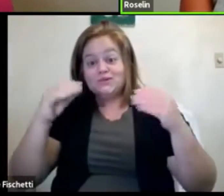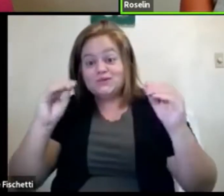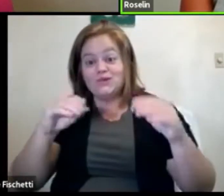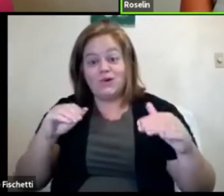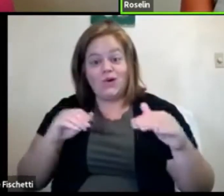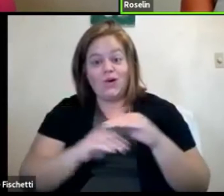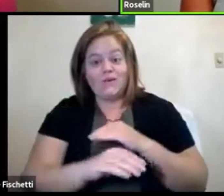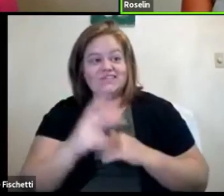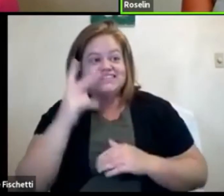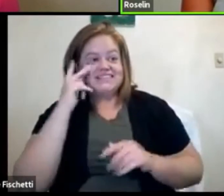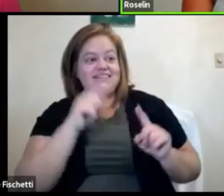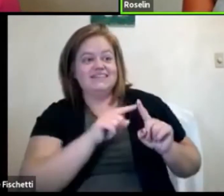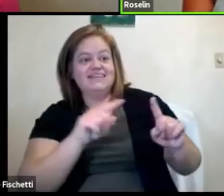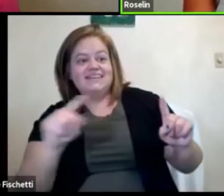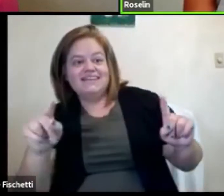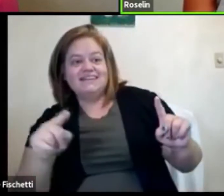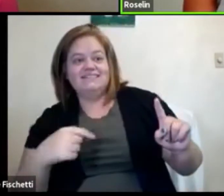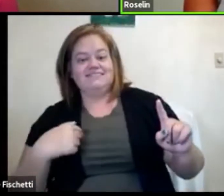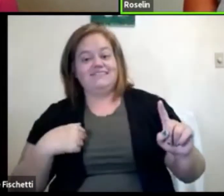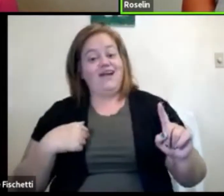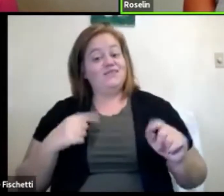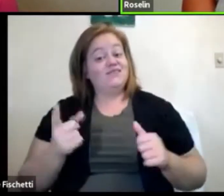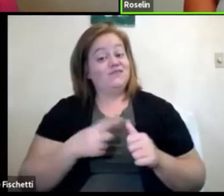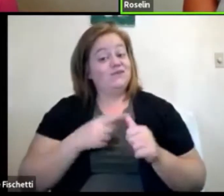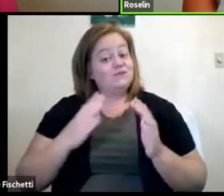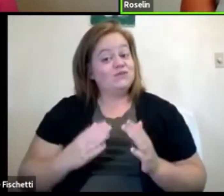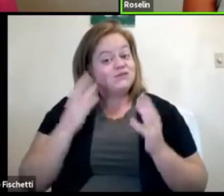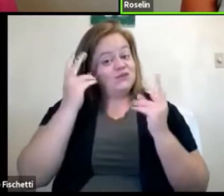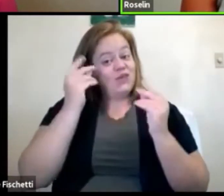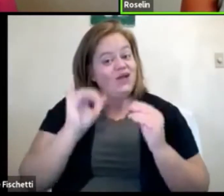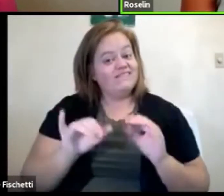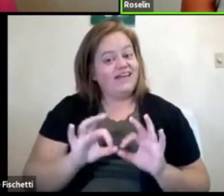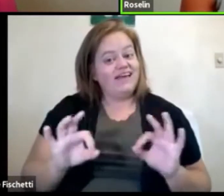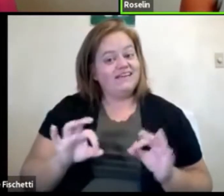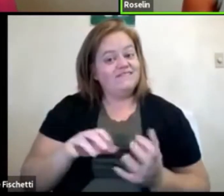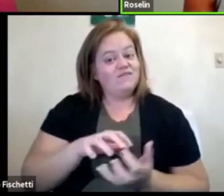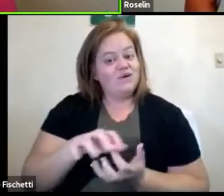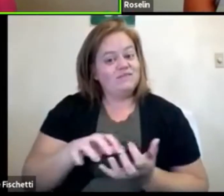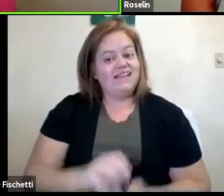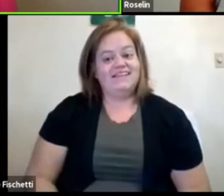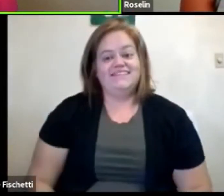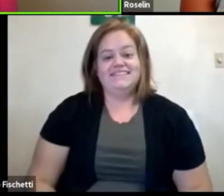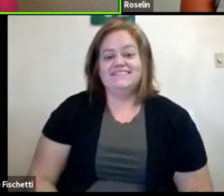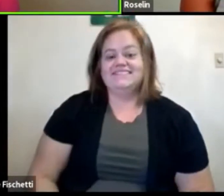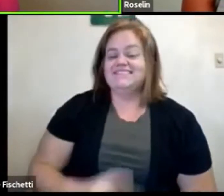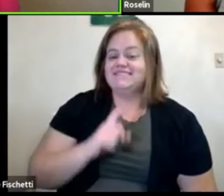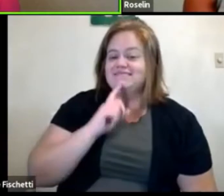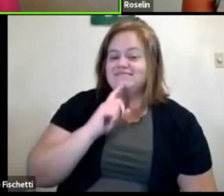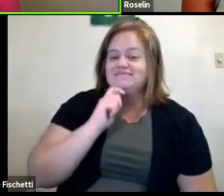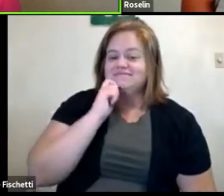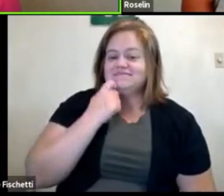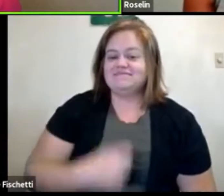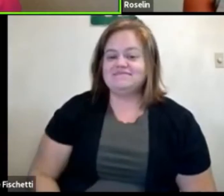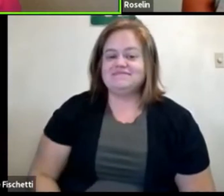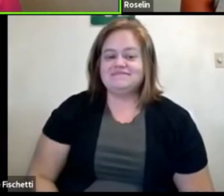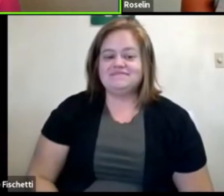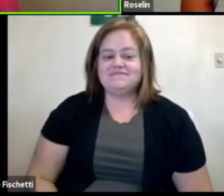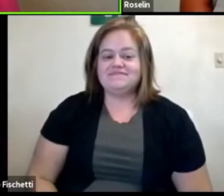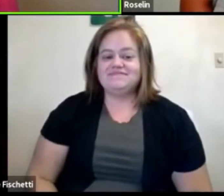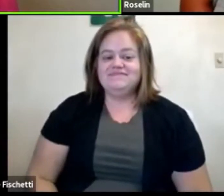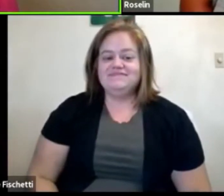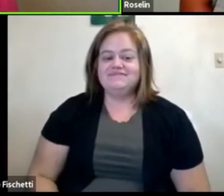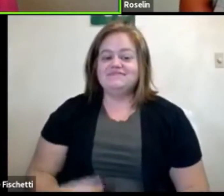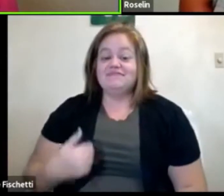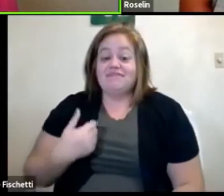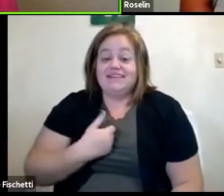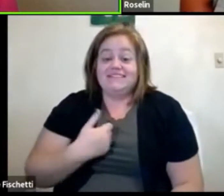the display and say, hey, I was the very first person that made that formula. Very cool. Oh my gosh, as someone that